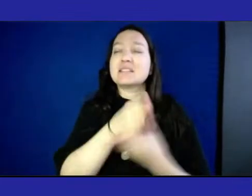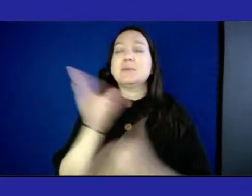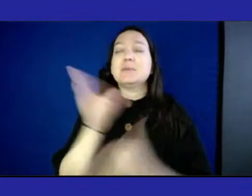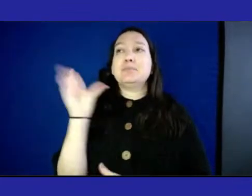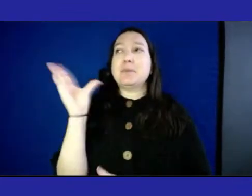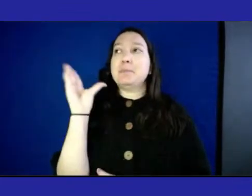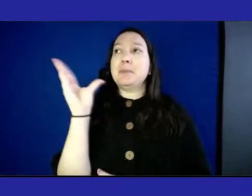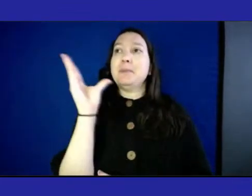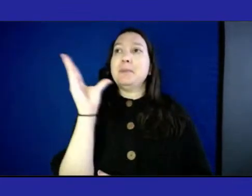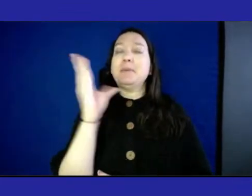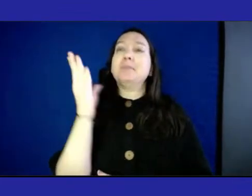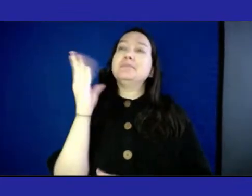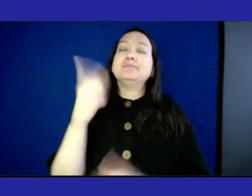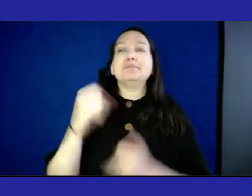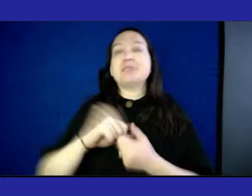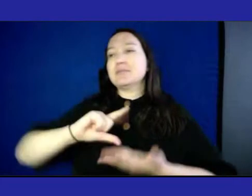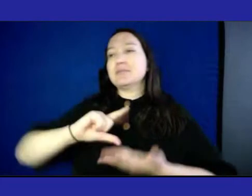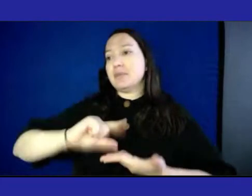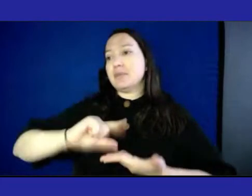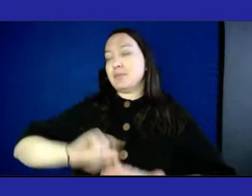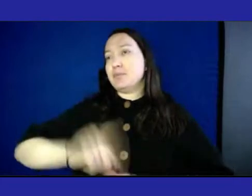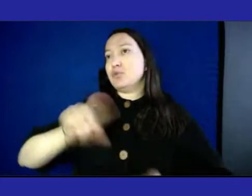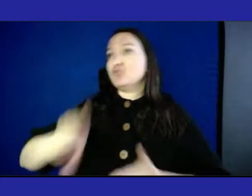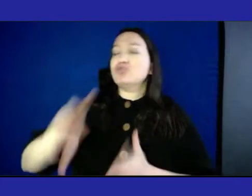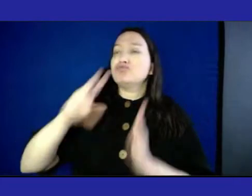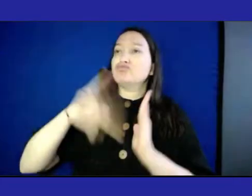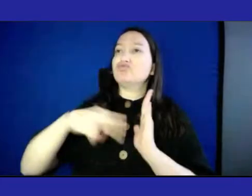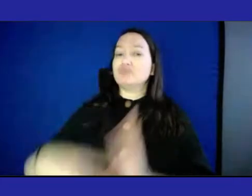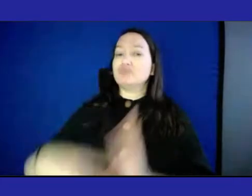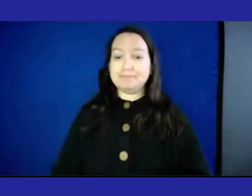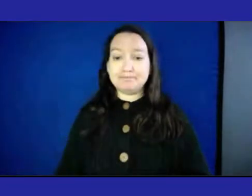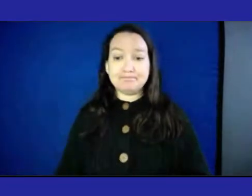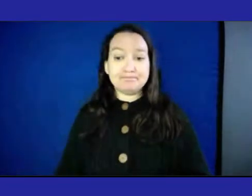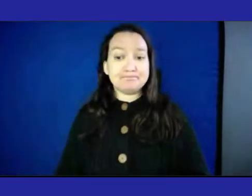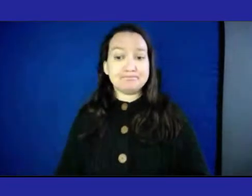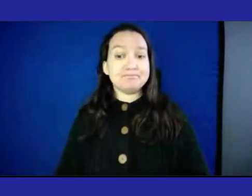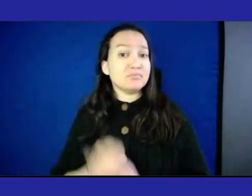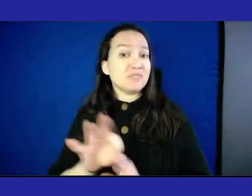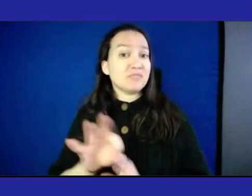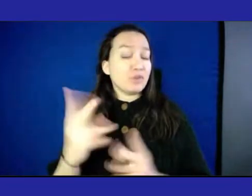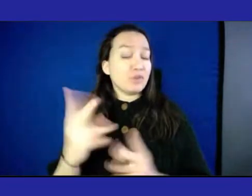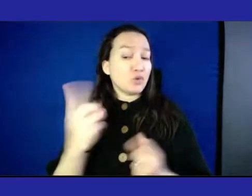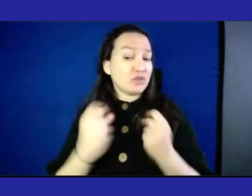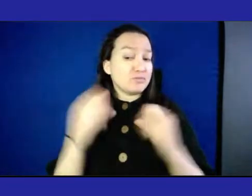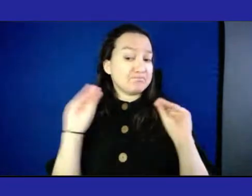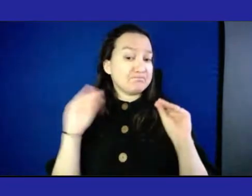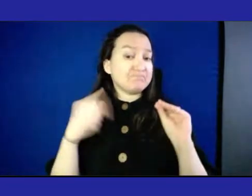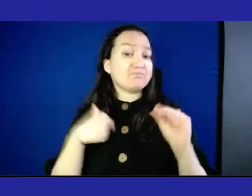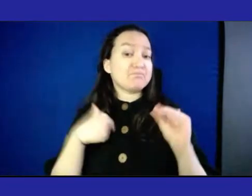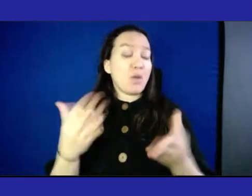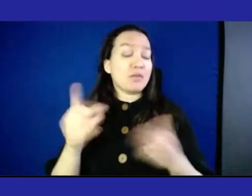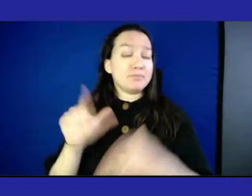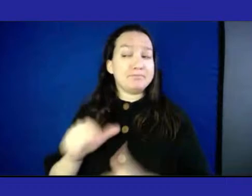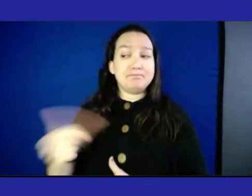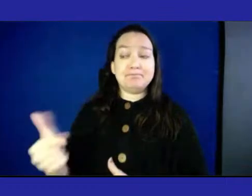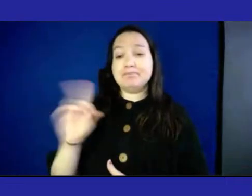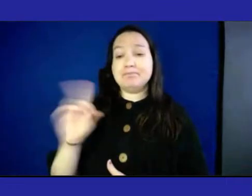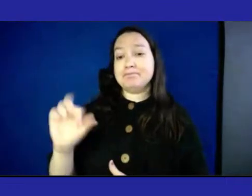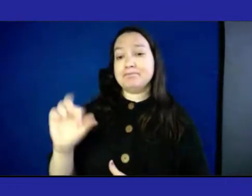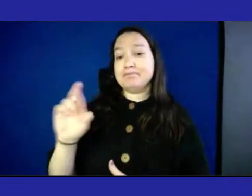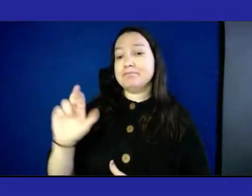as publications for your review. And if there are no questions on that summary, I'd like to turn it over to Dr.